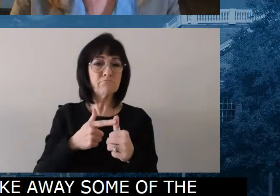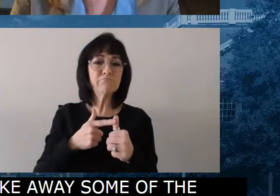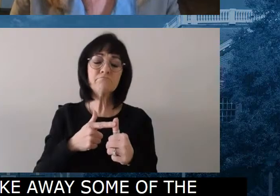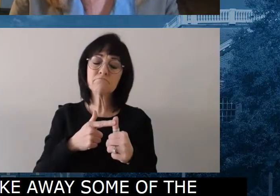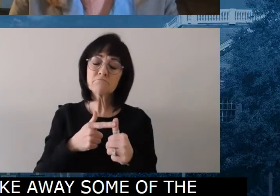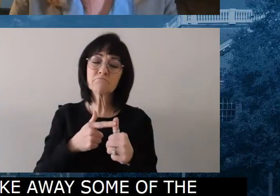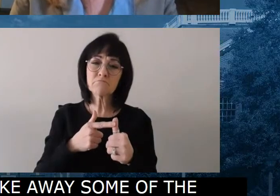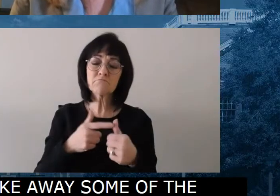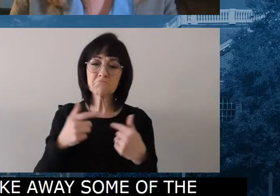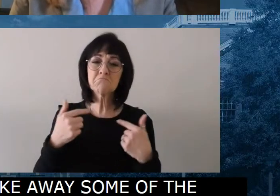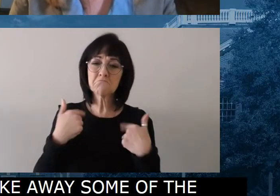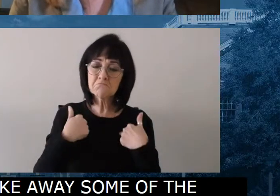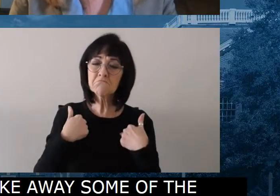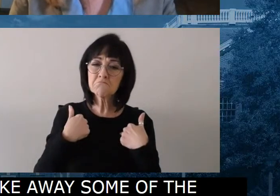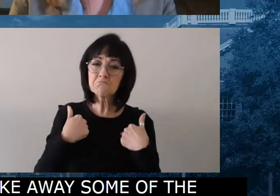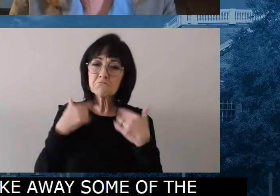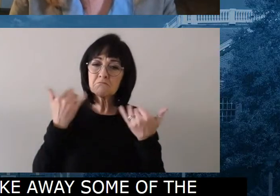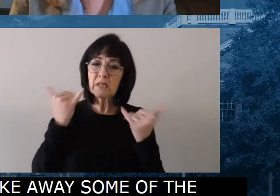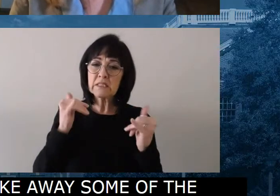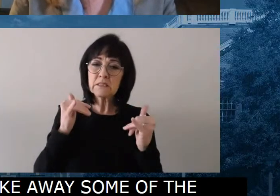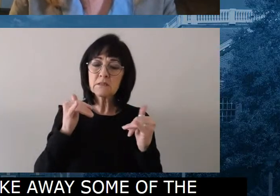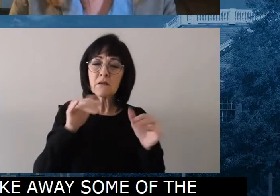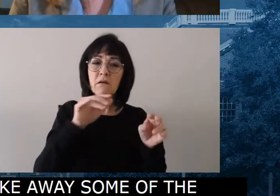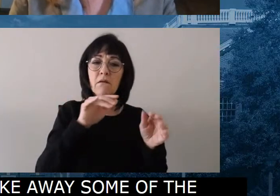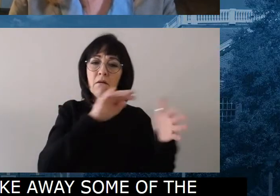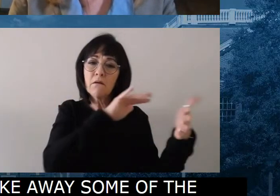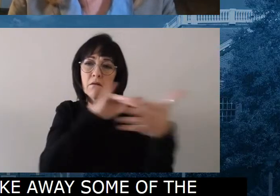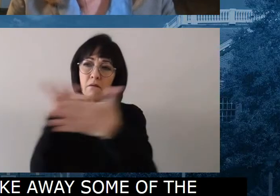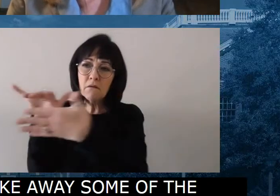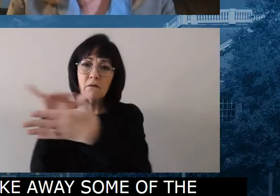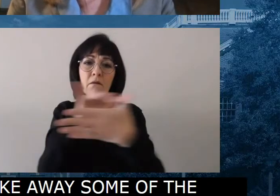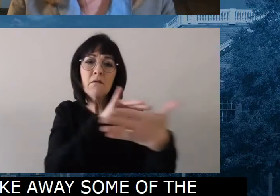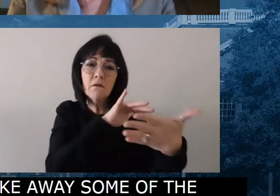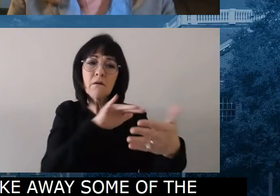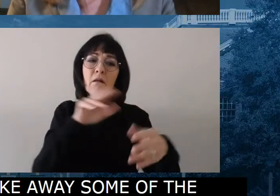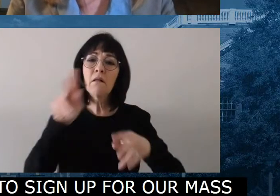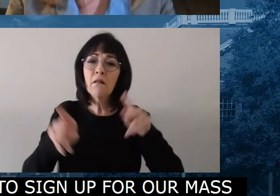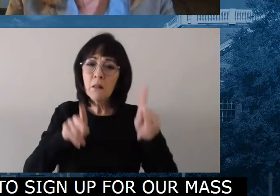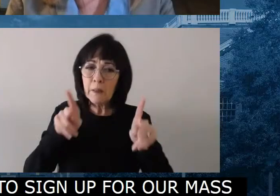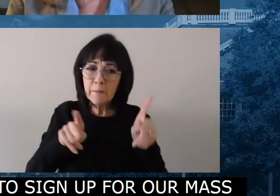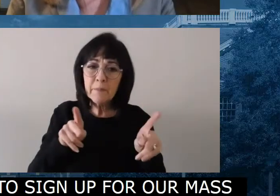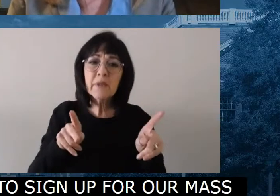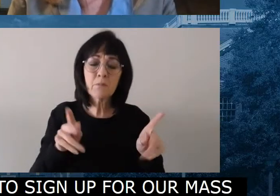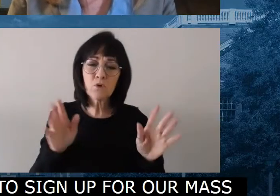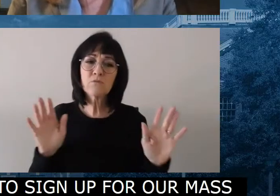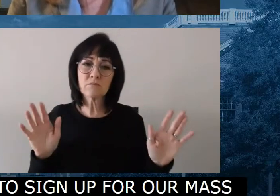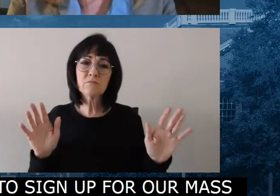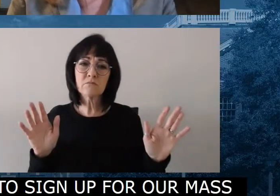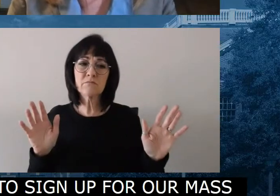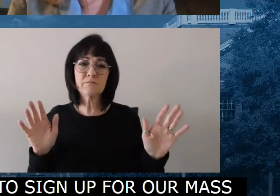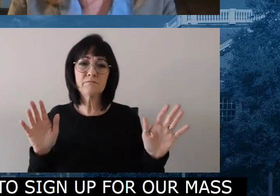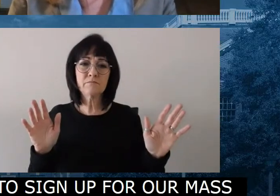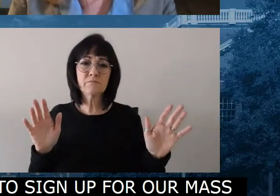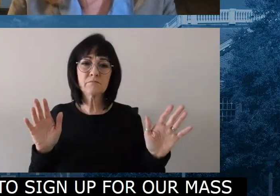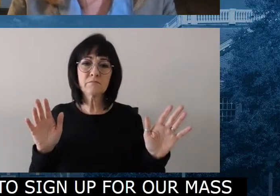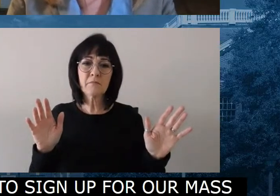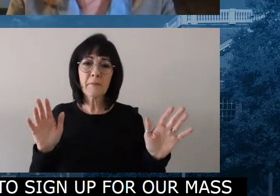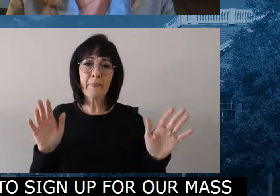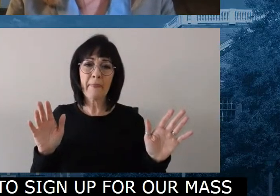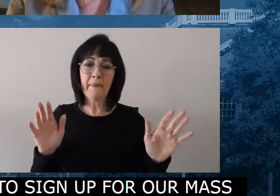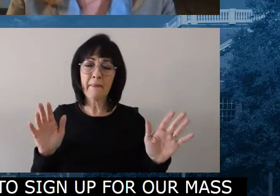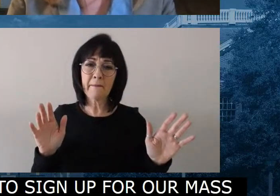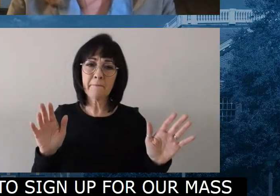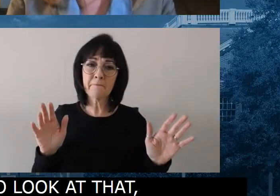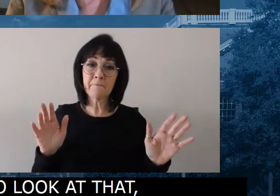question, particularly as demand starts to decline. We're not there yet, below maybe where